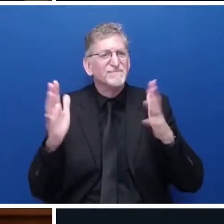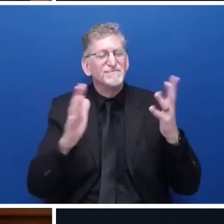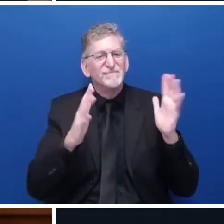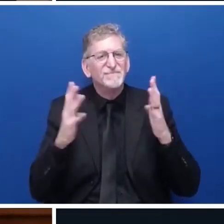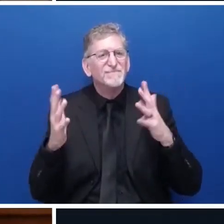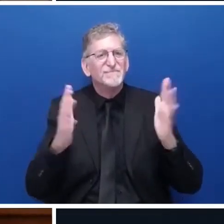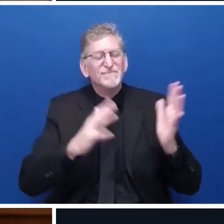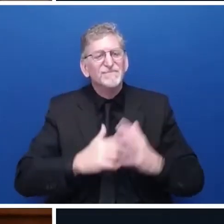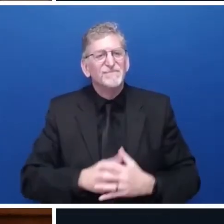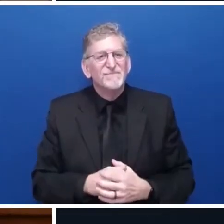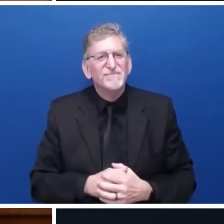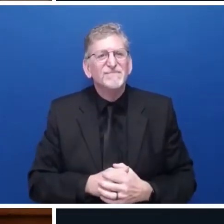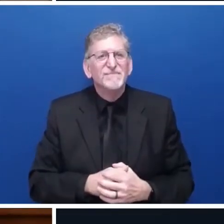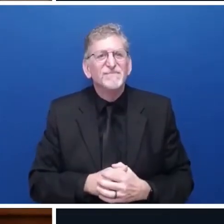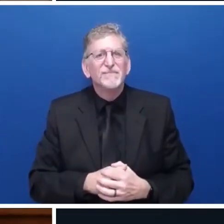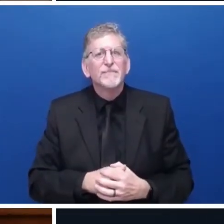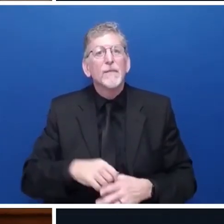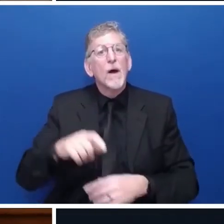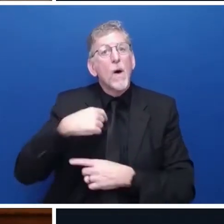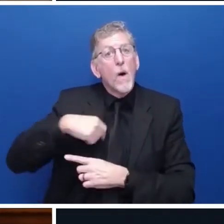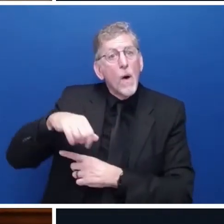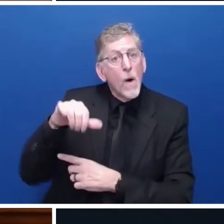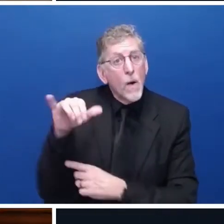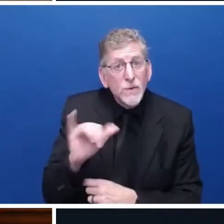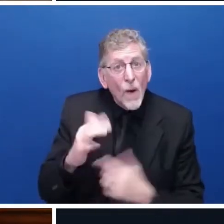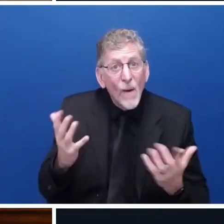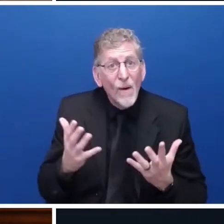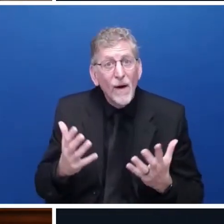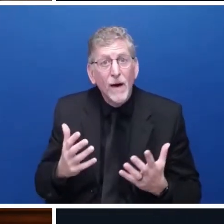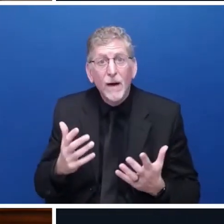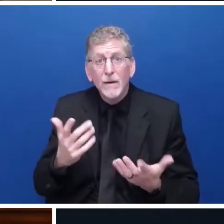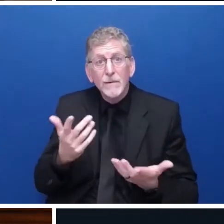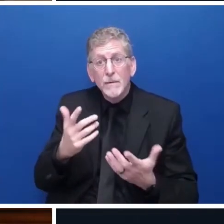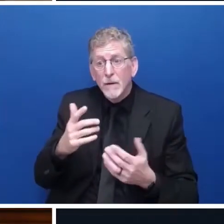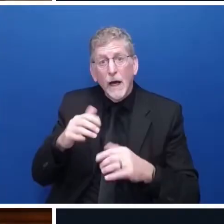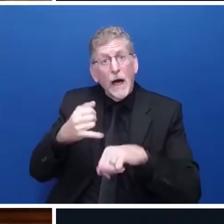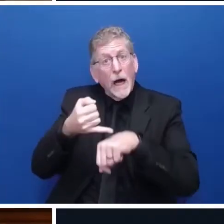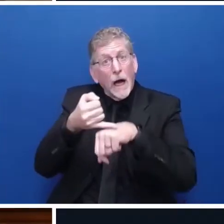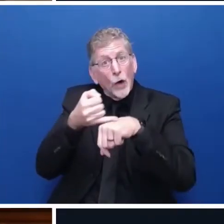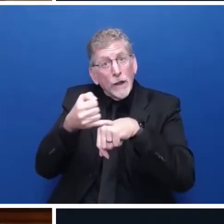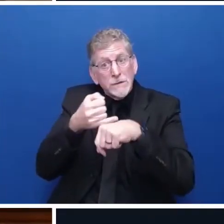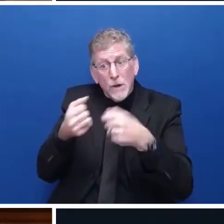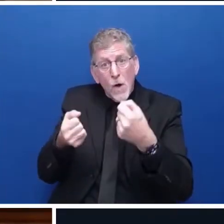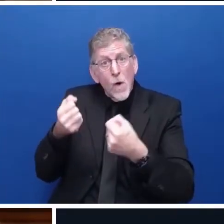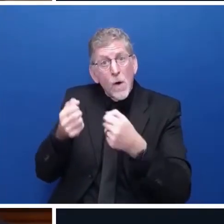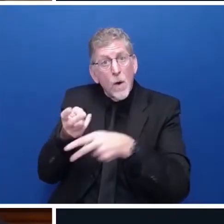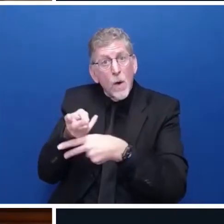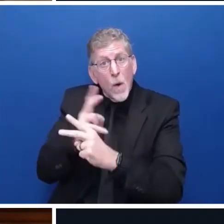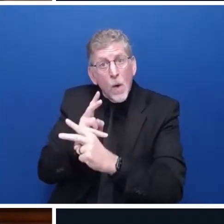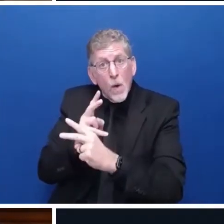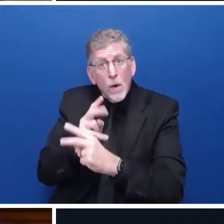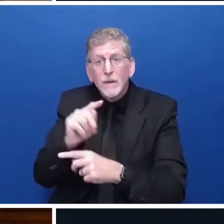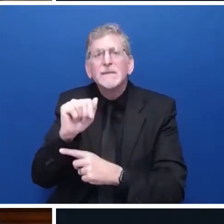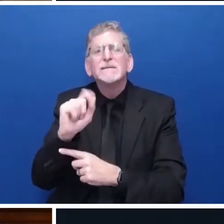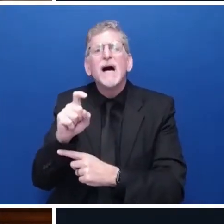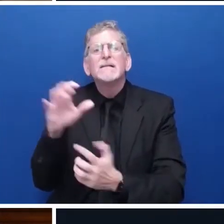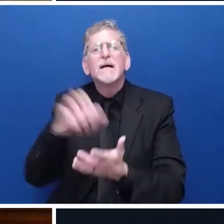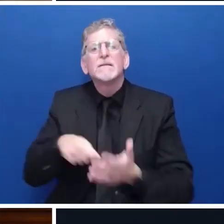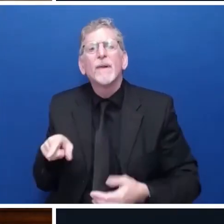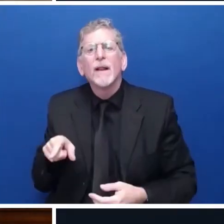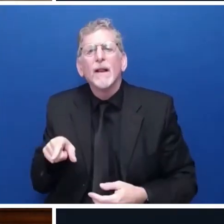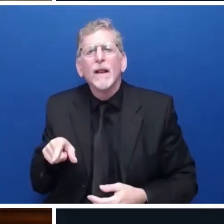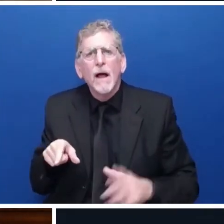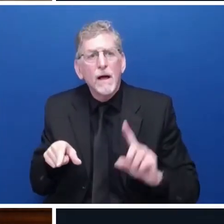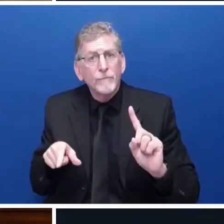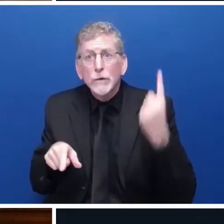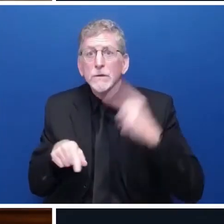And we also made interest on auto loans tax deductible the first time, but only if the car is made